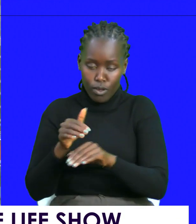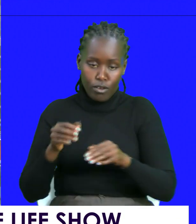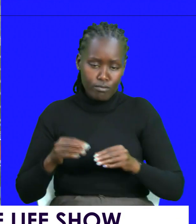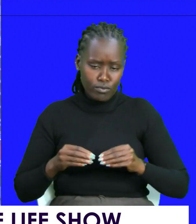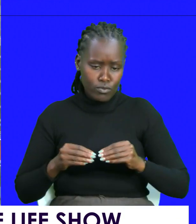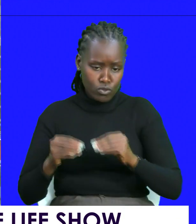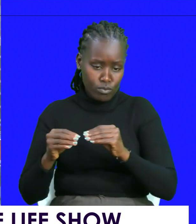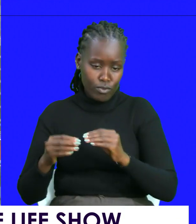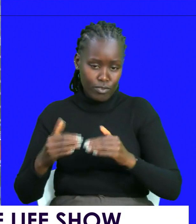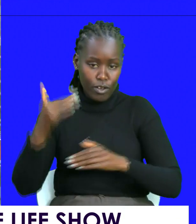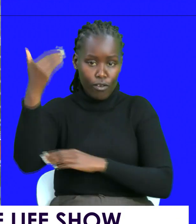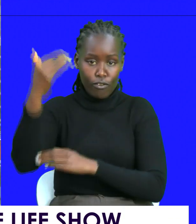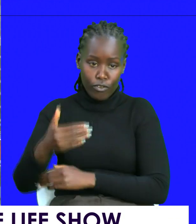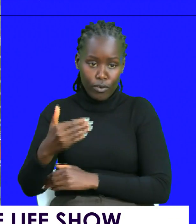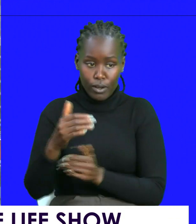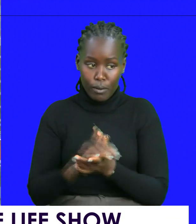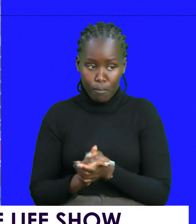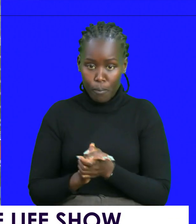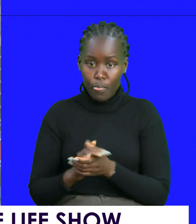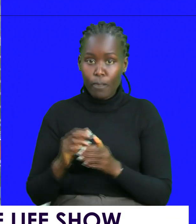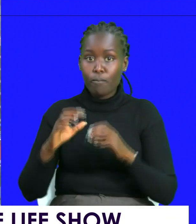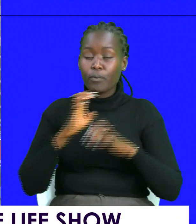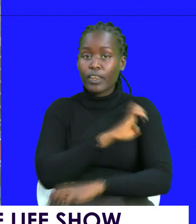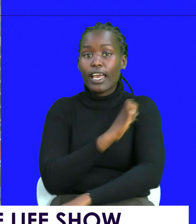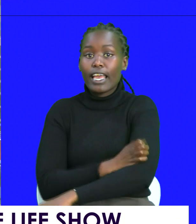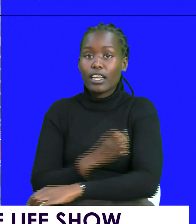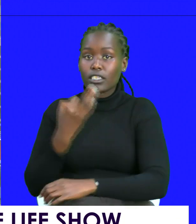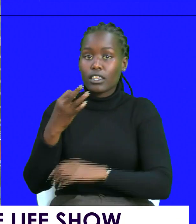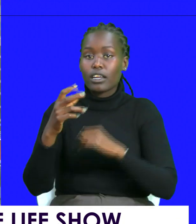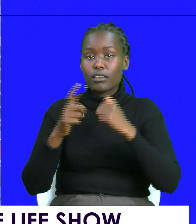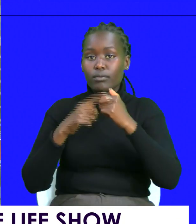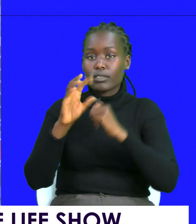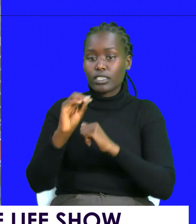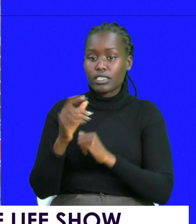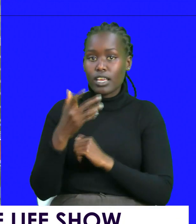that releases higher heights. Energy 360. See you after the break.